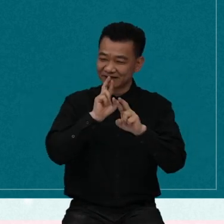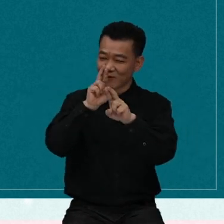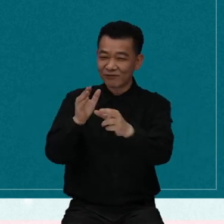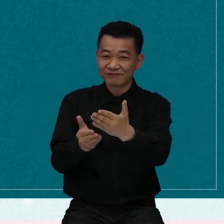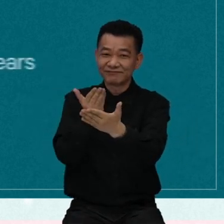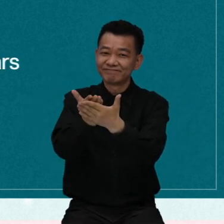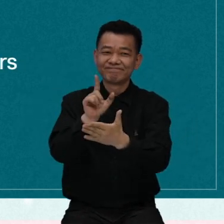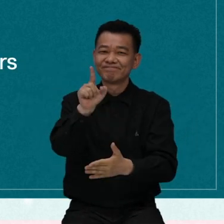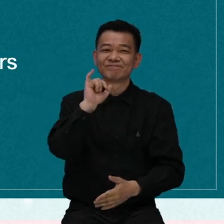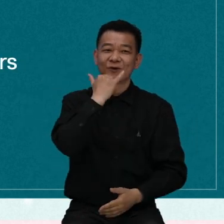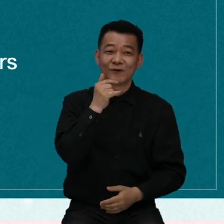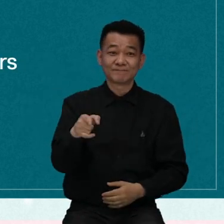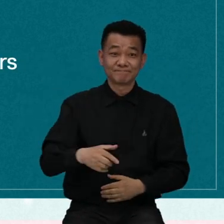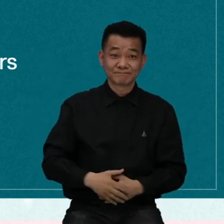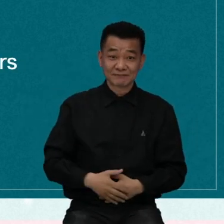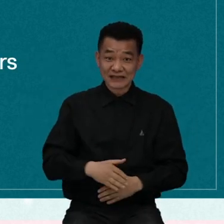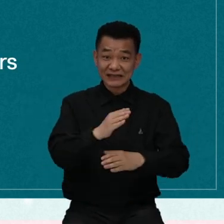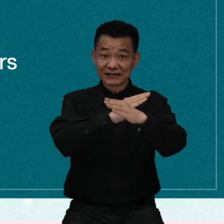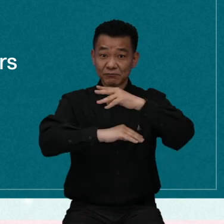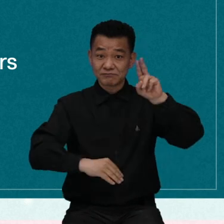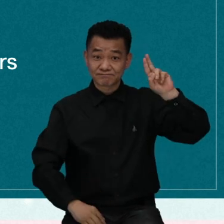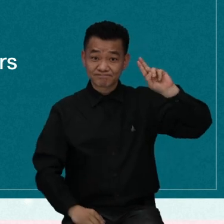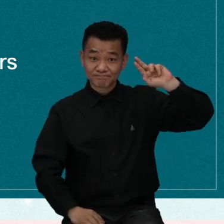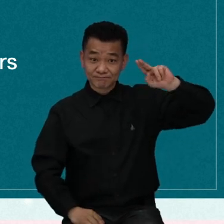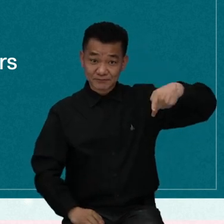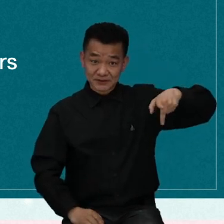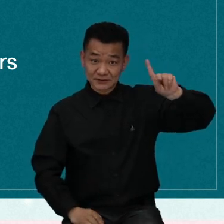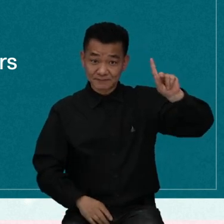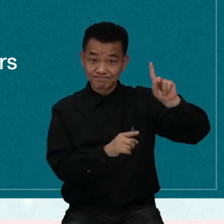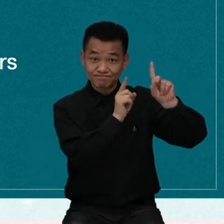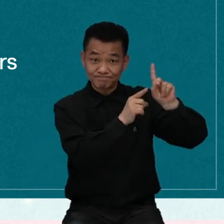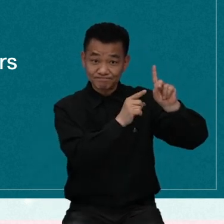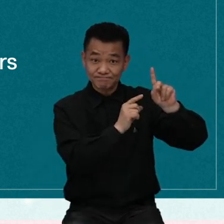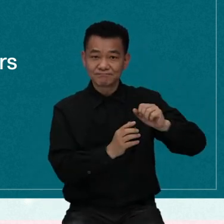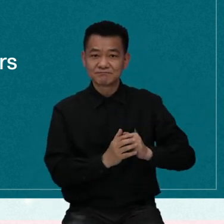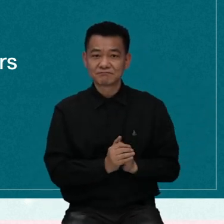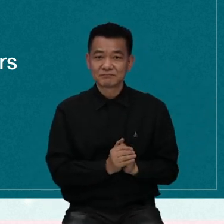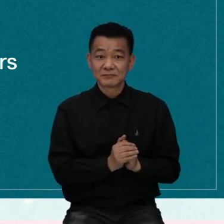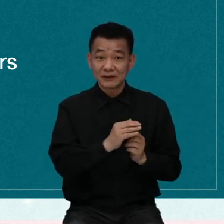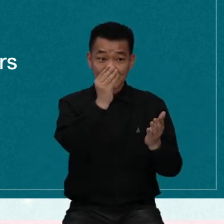major issues. States parties shall submit the first report within